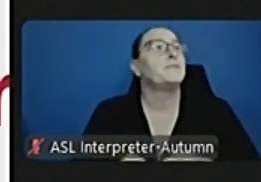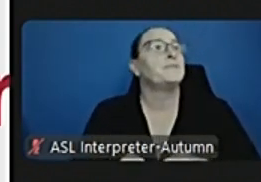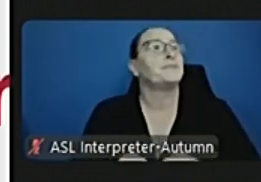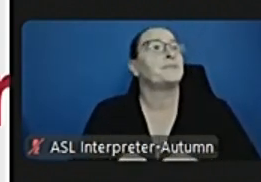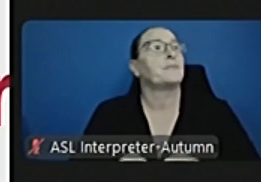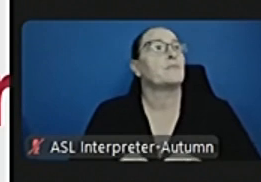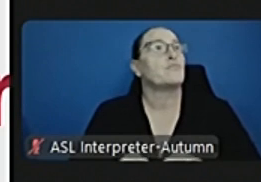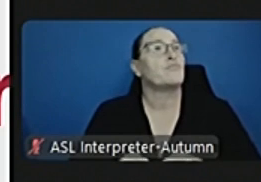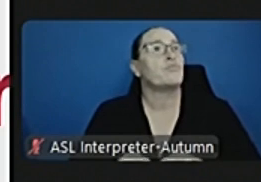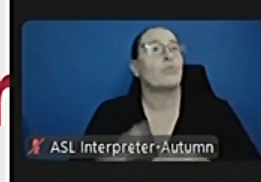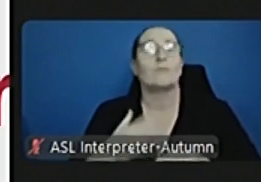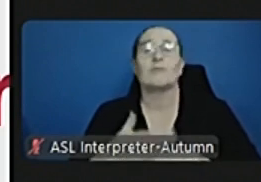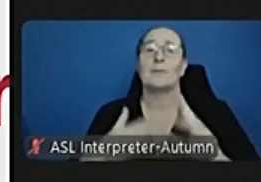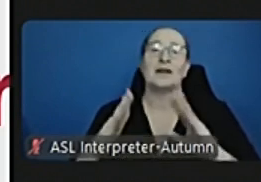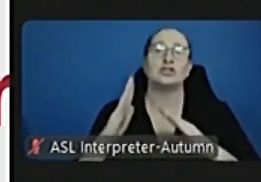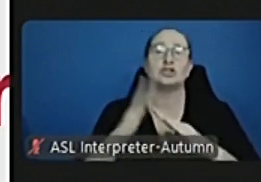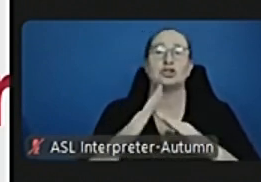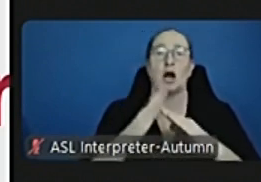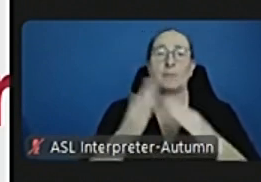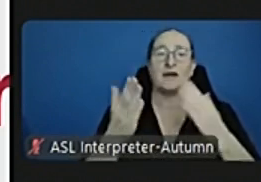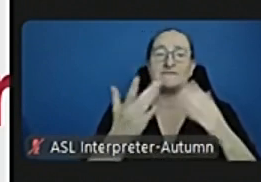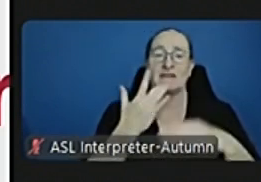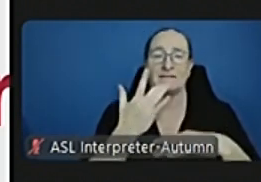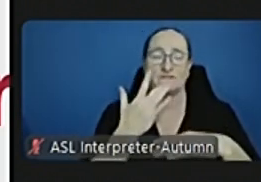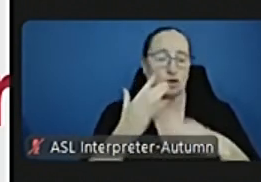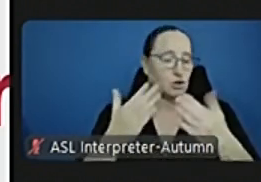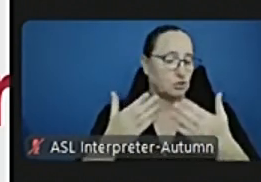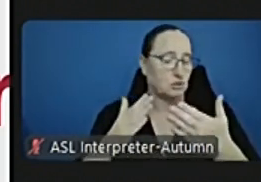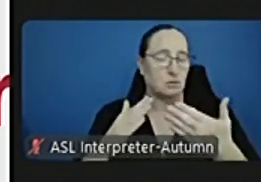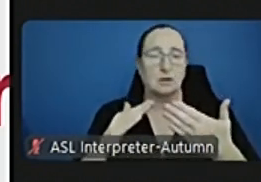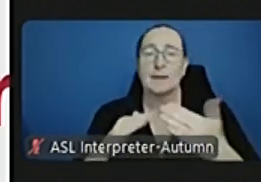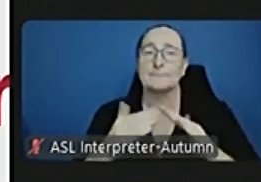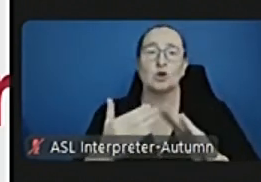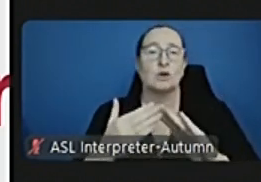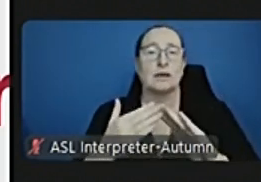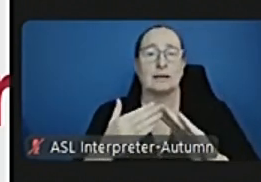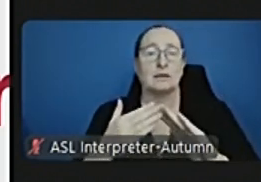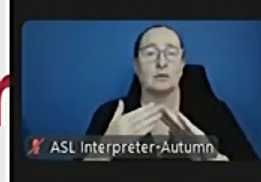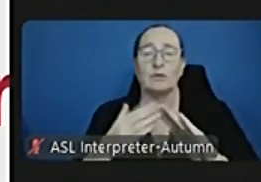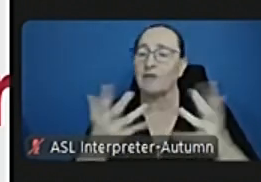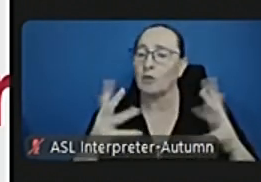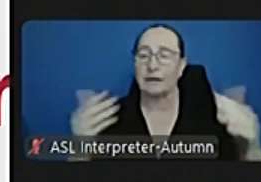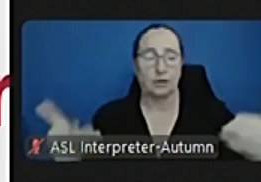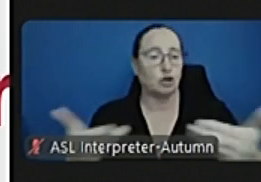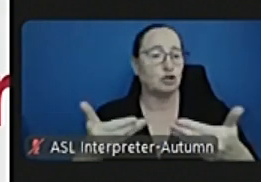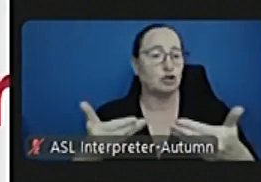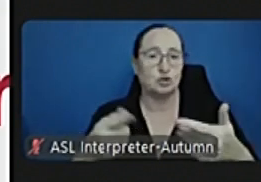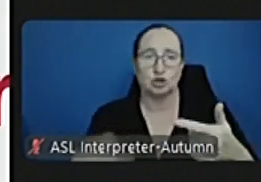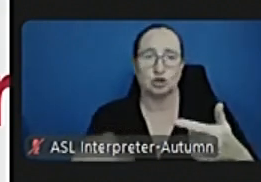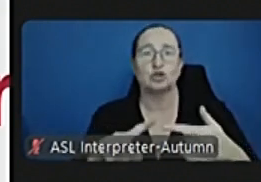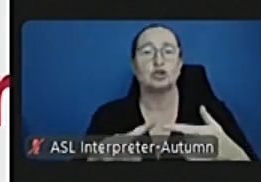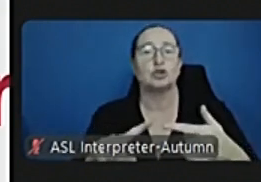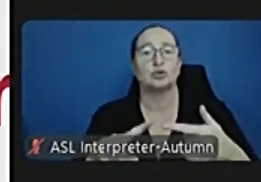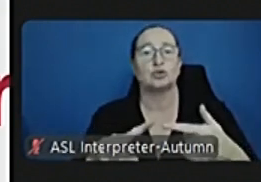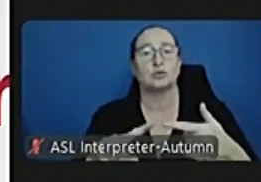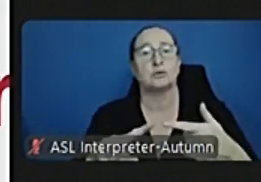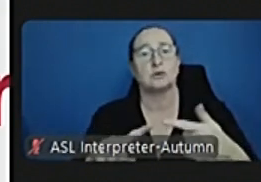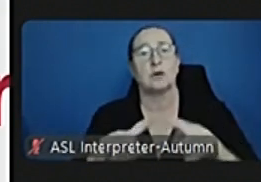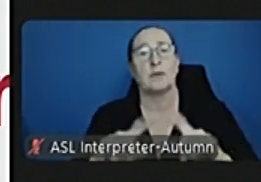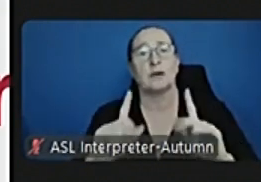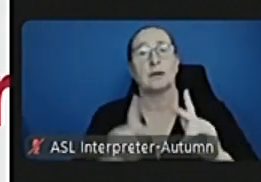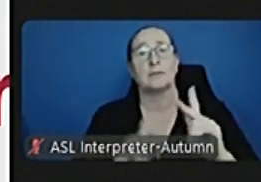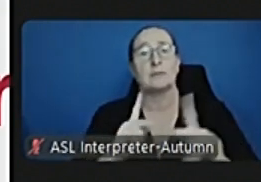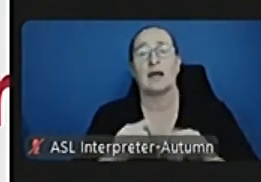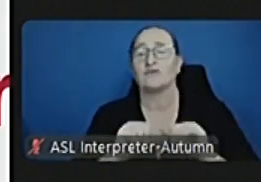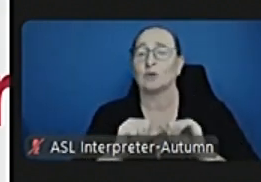My top favorite community resources, right? We've already introduced some of those to you as time goes on, but people got to keep